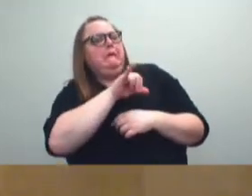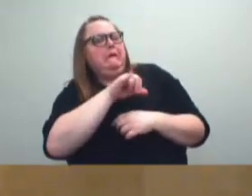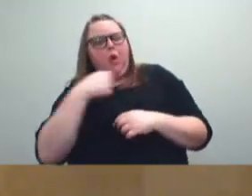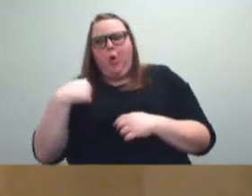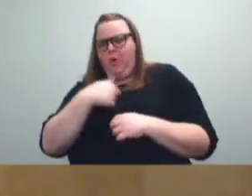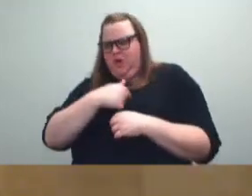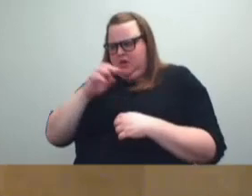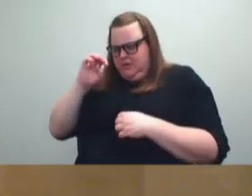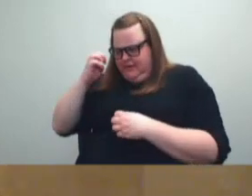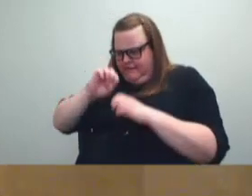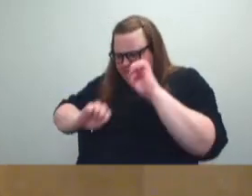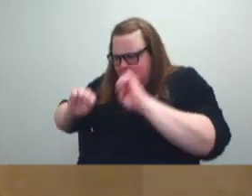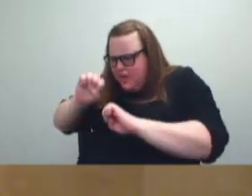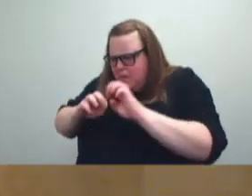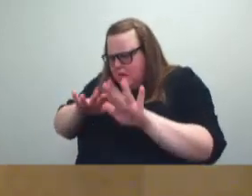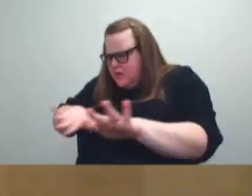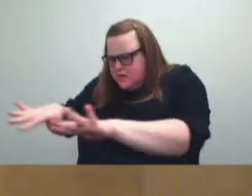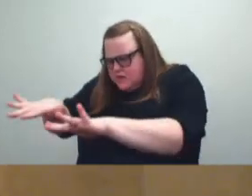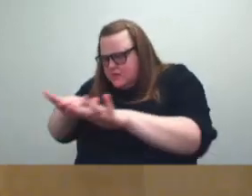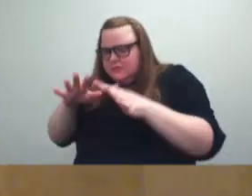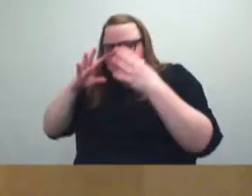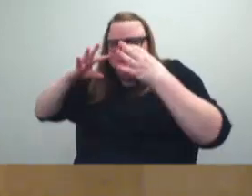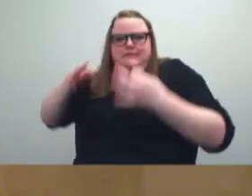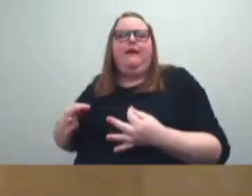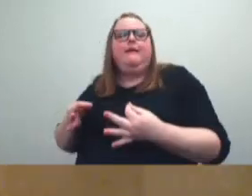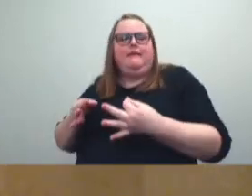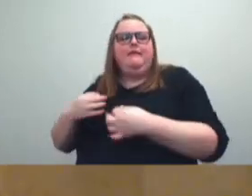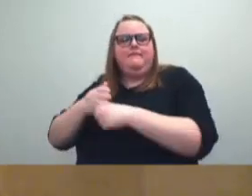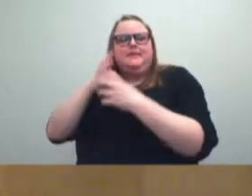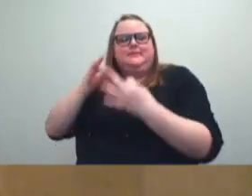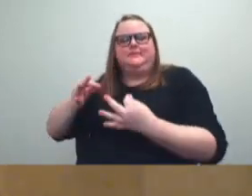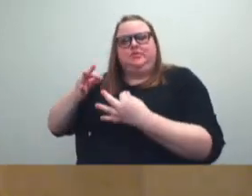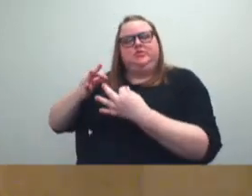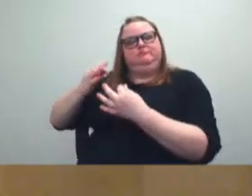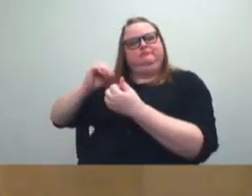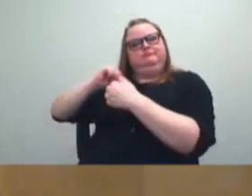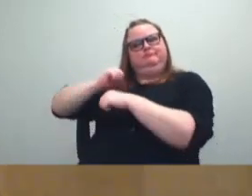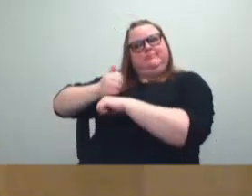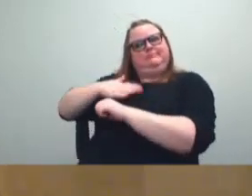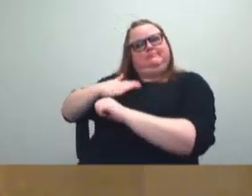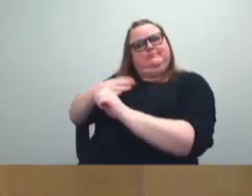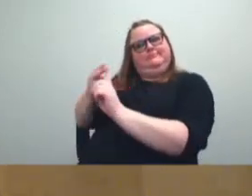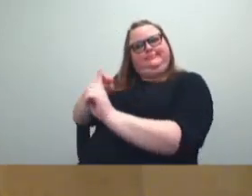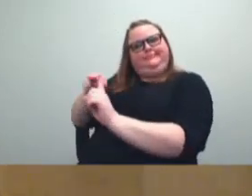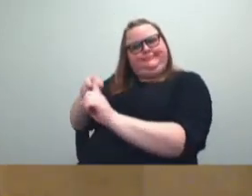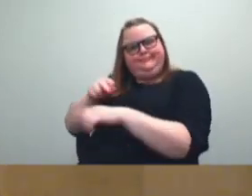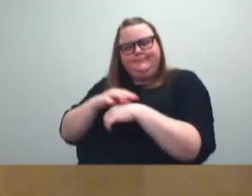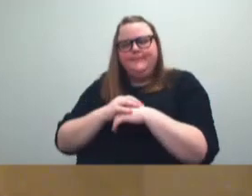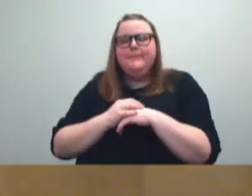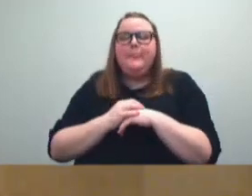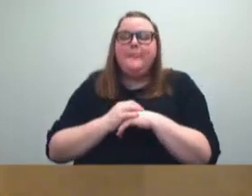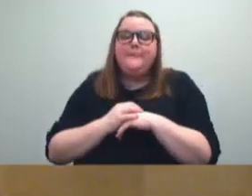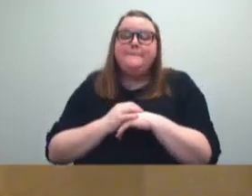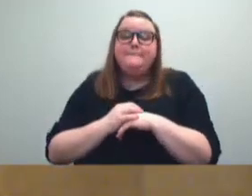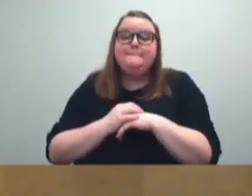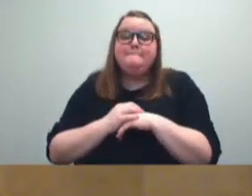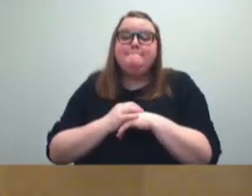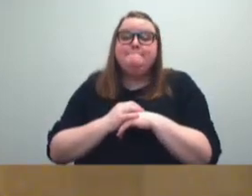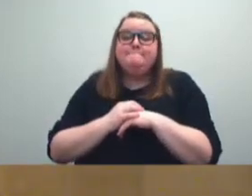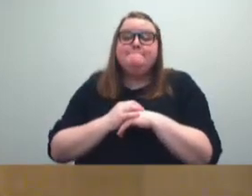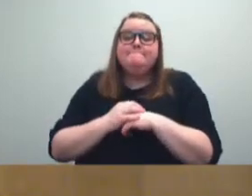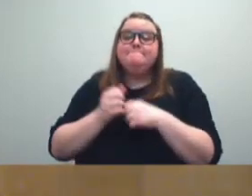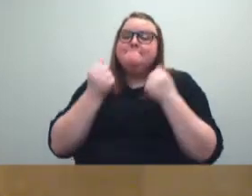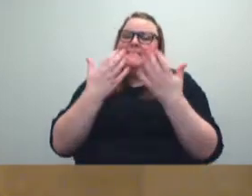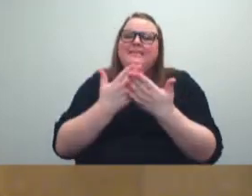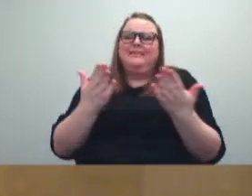upon their view and their perspective. But that would be in every situation. I also think it's important we realize this when we talk